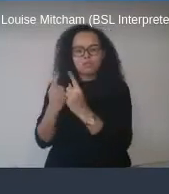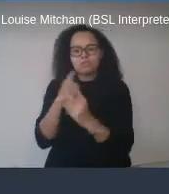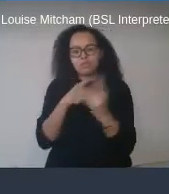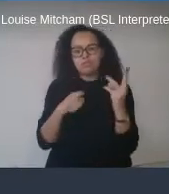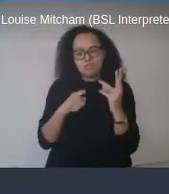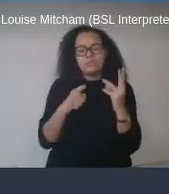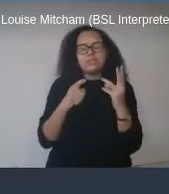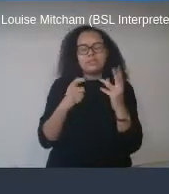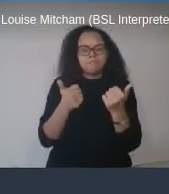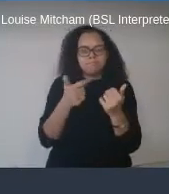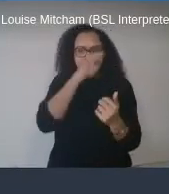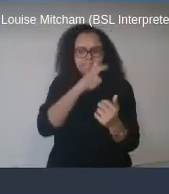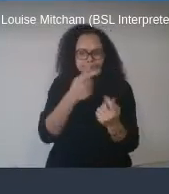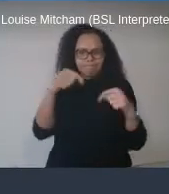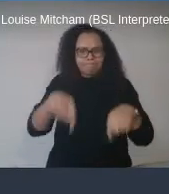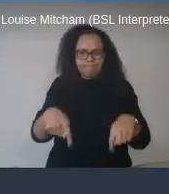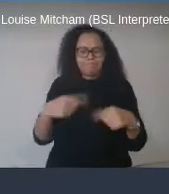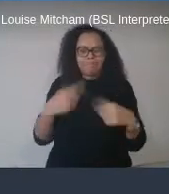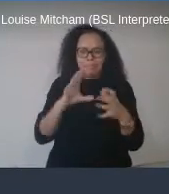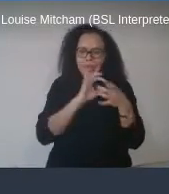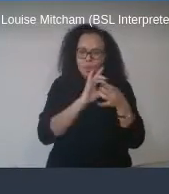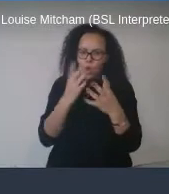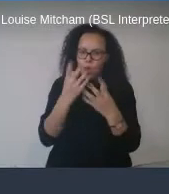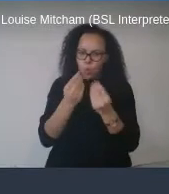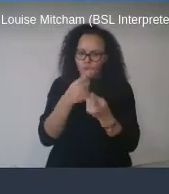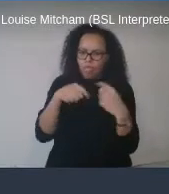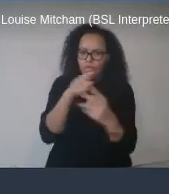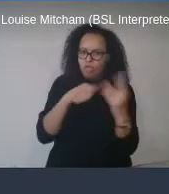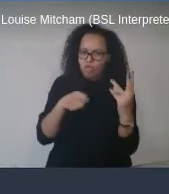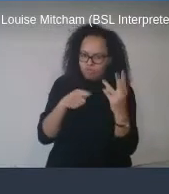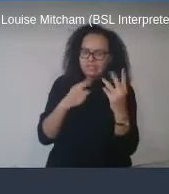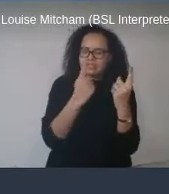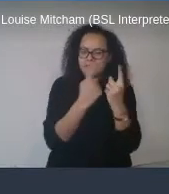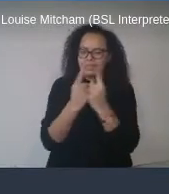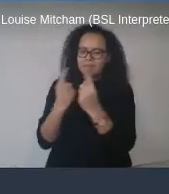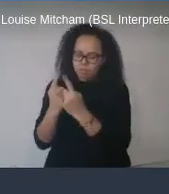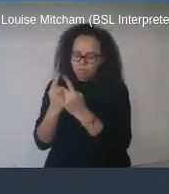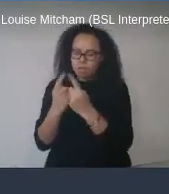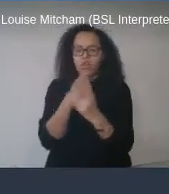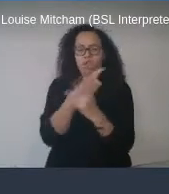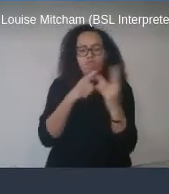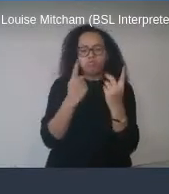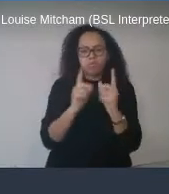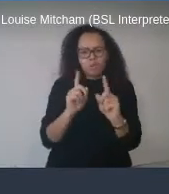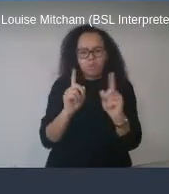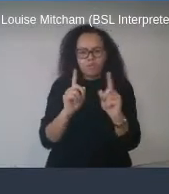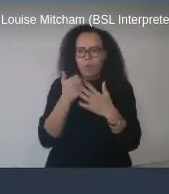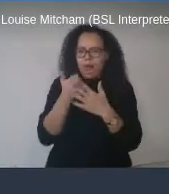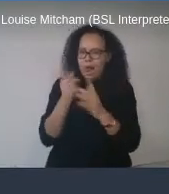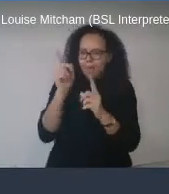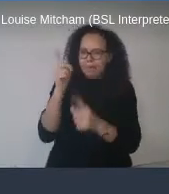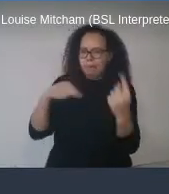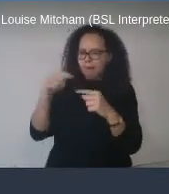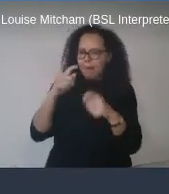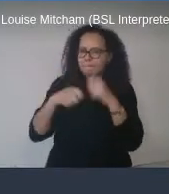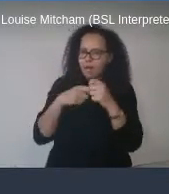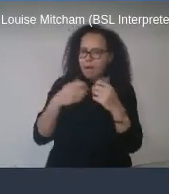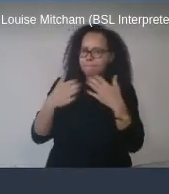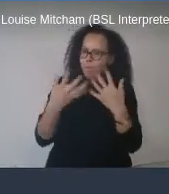SportTech Hub and London Sport to have worked with and supported, which are products that are helping people actually get physically